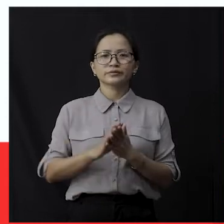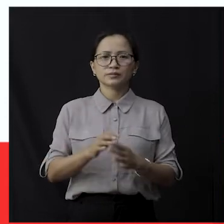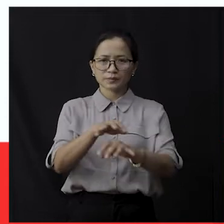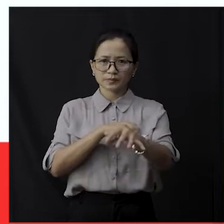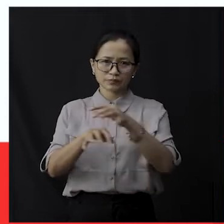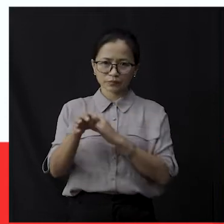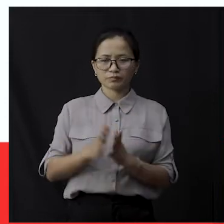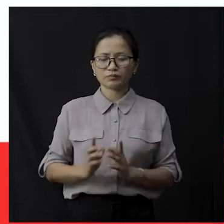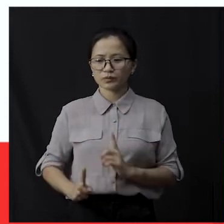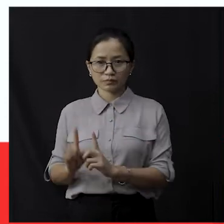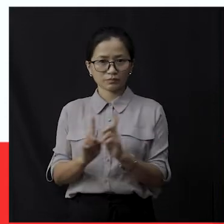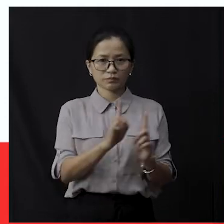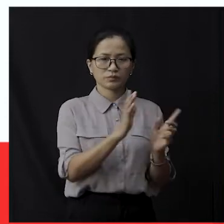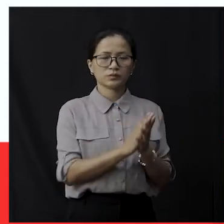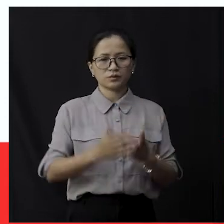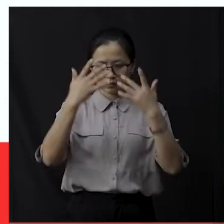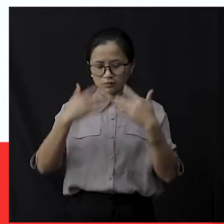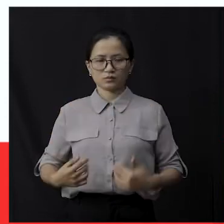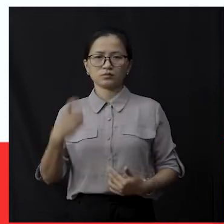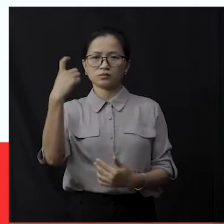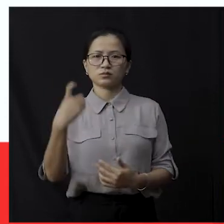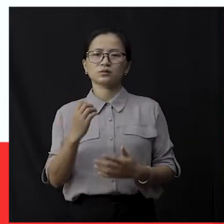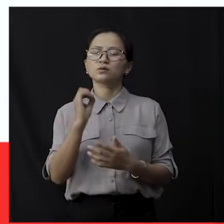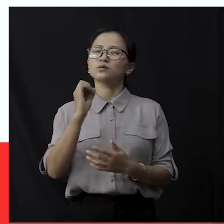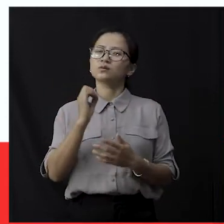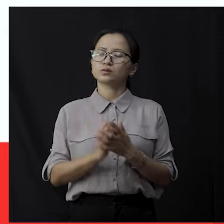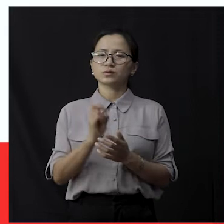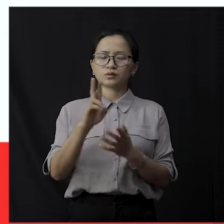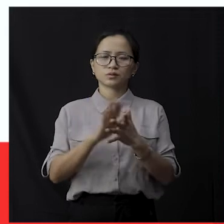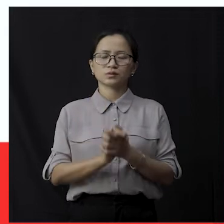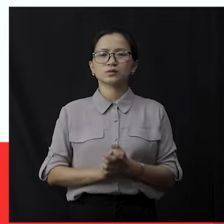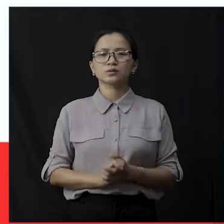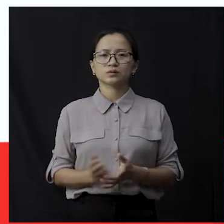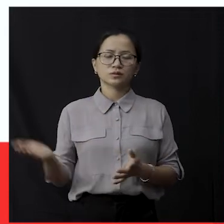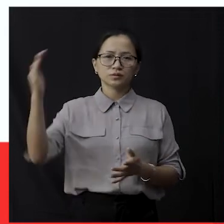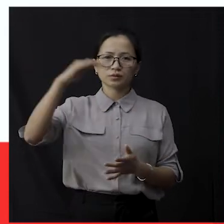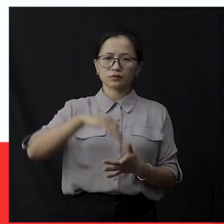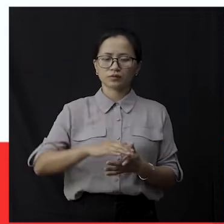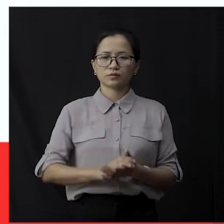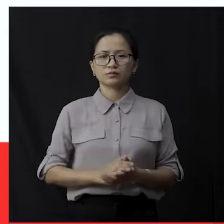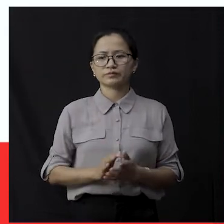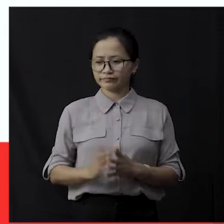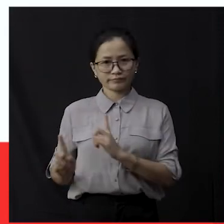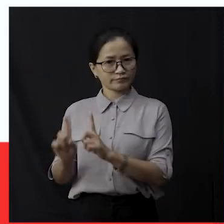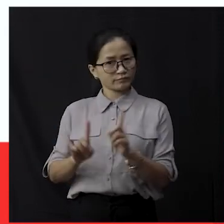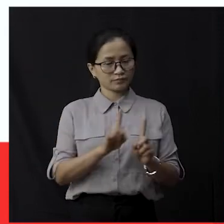students? We humans, we need oxygen, which comes from